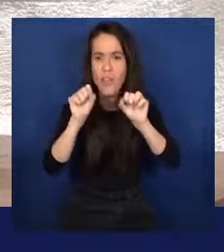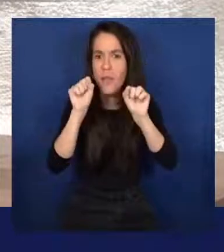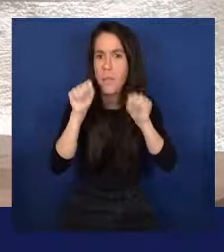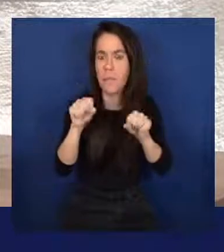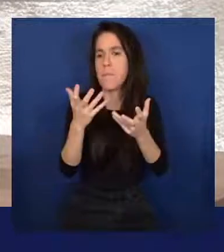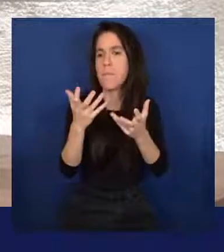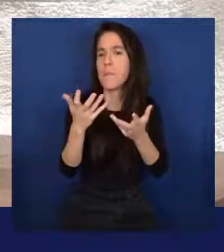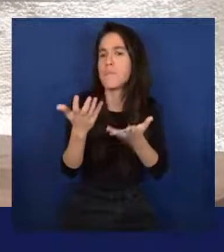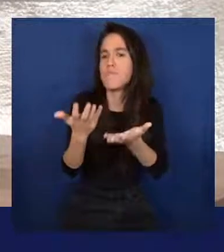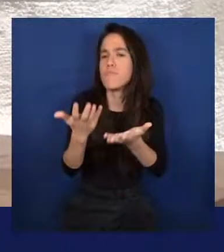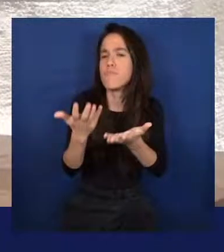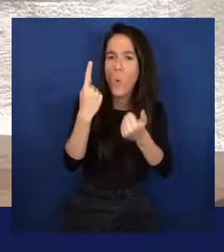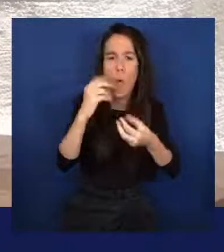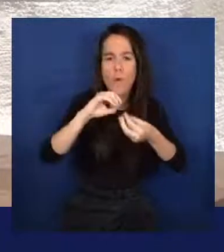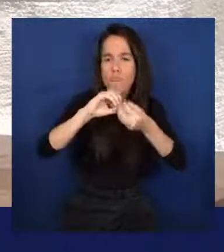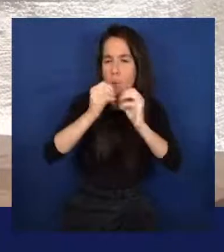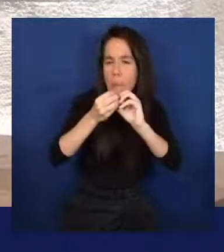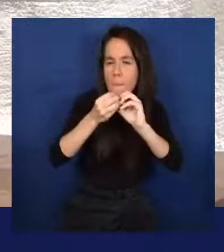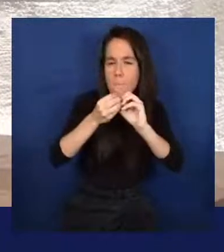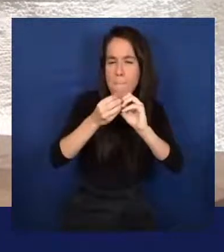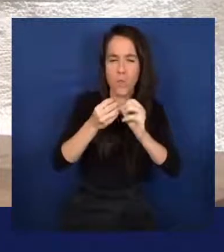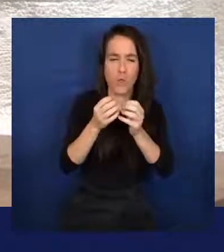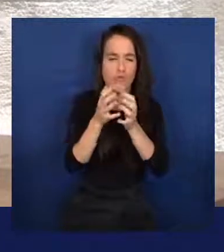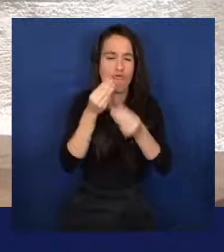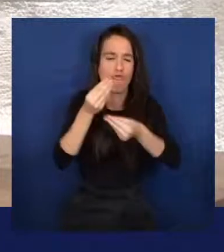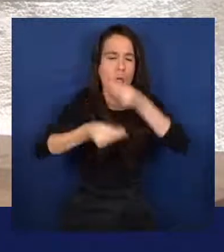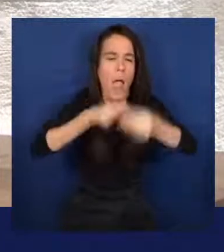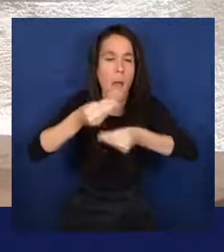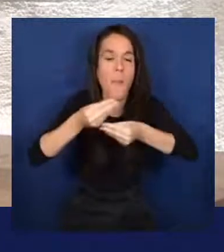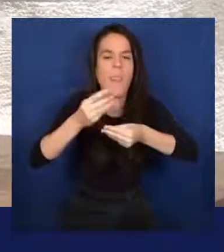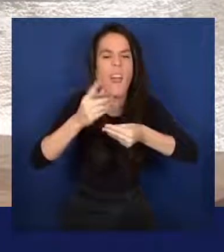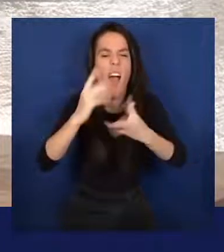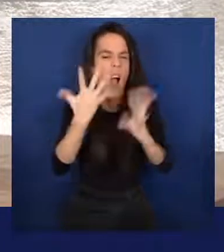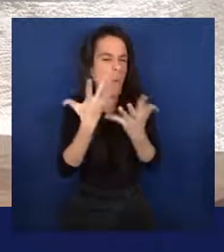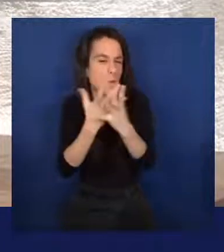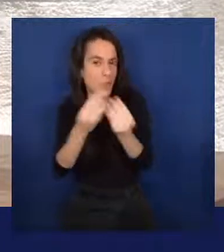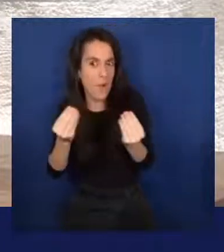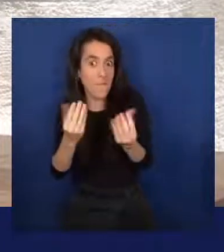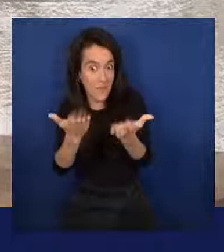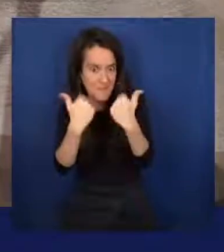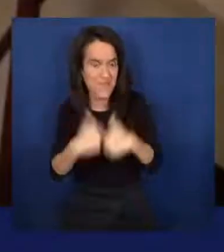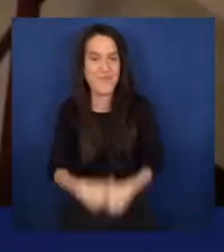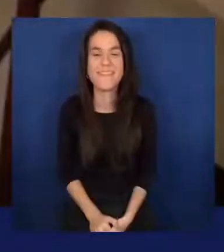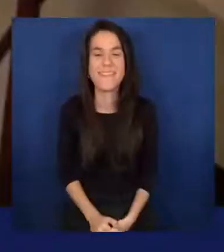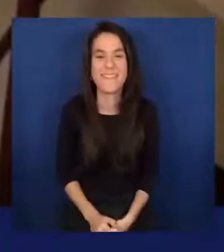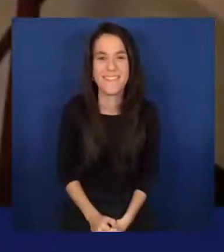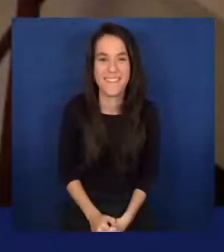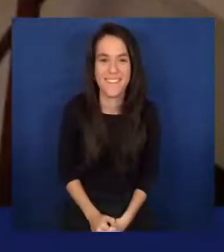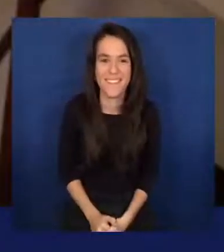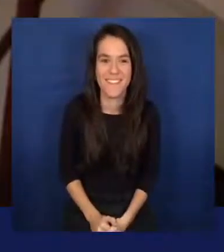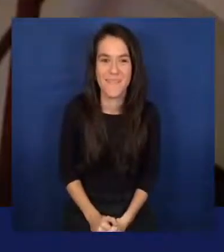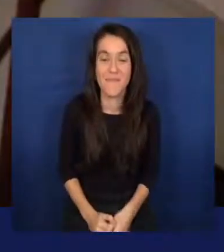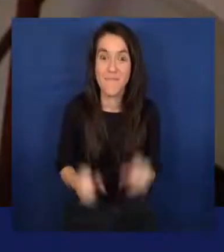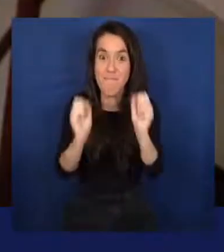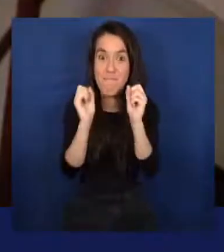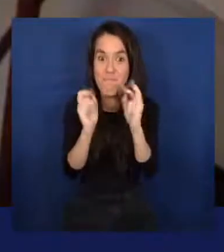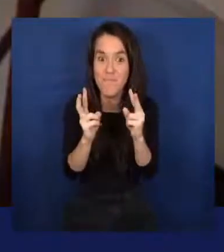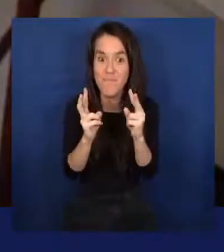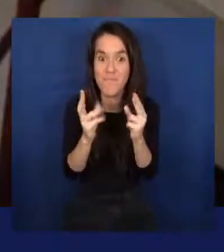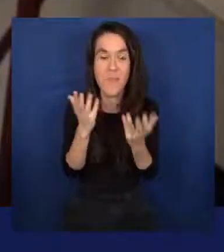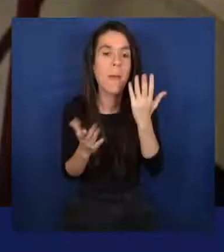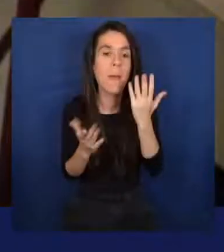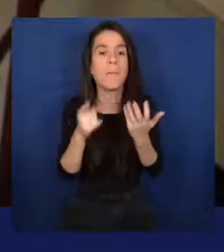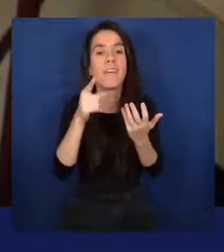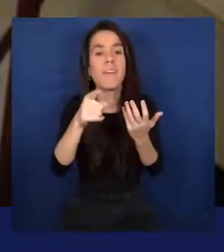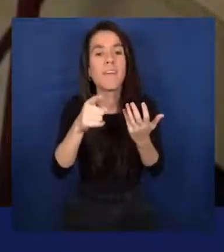sense for how you do it? All right. Well, maybe if you're a parent, right, you have kids and